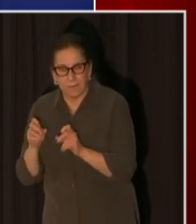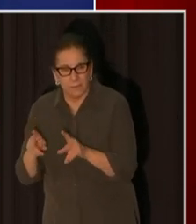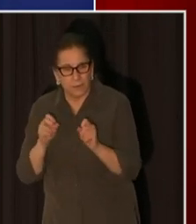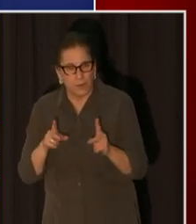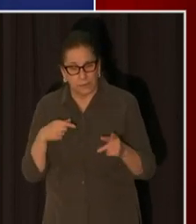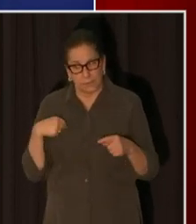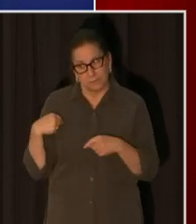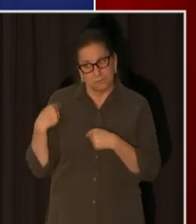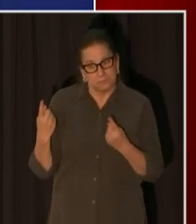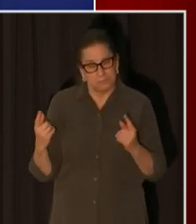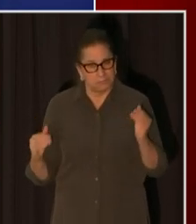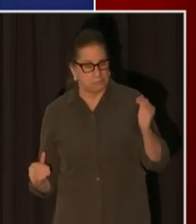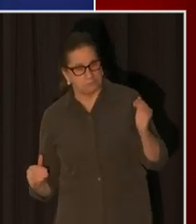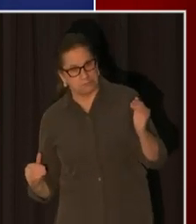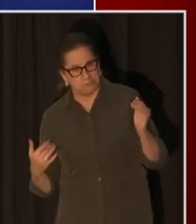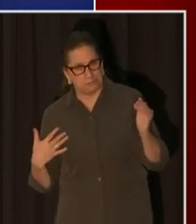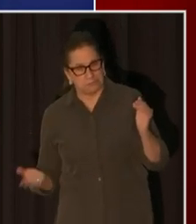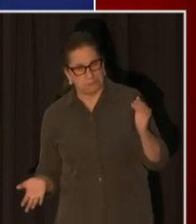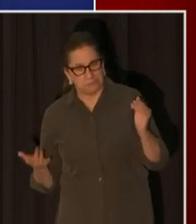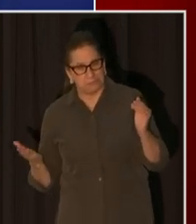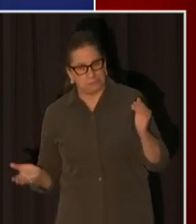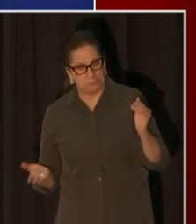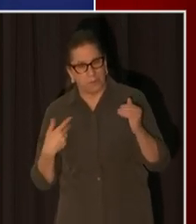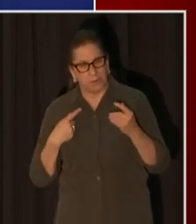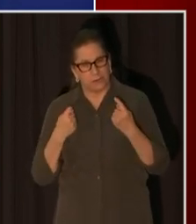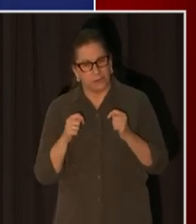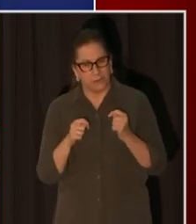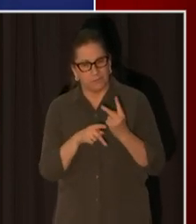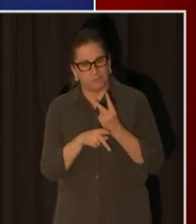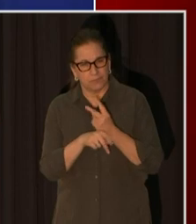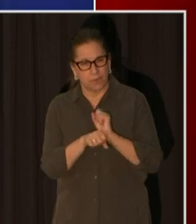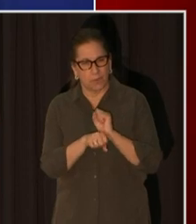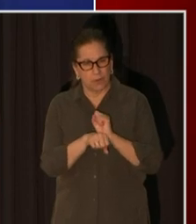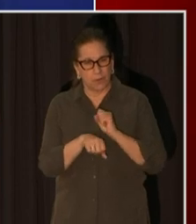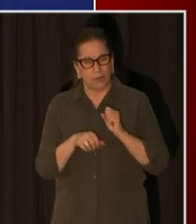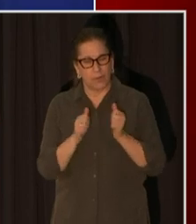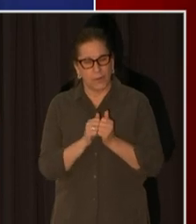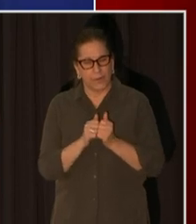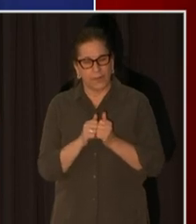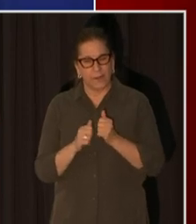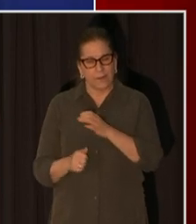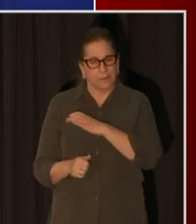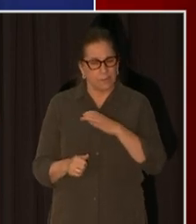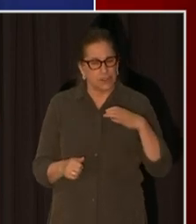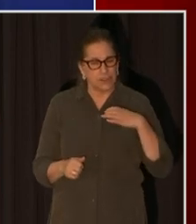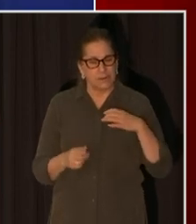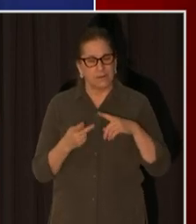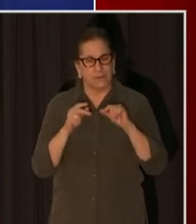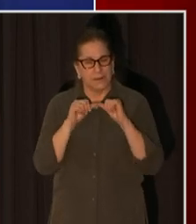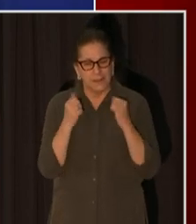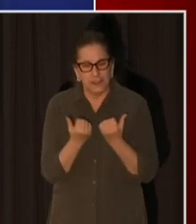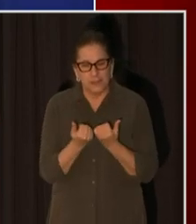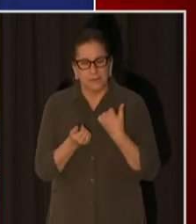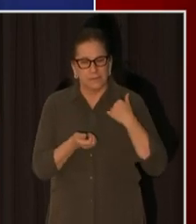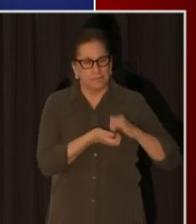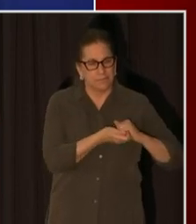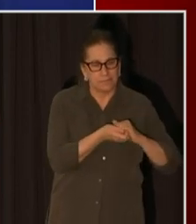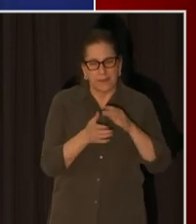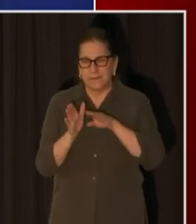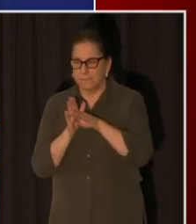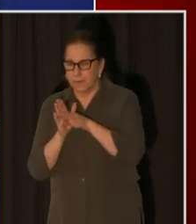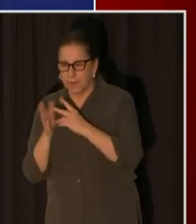Affairs, also known as MOA, was established in 2008. And basically, we were created to make sure that